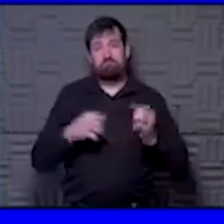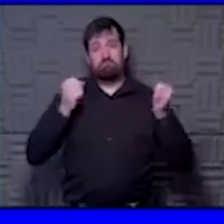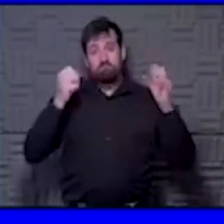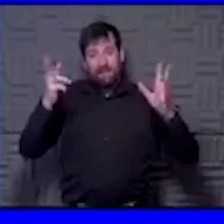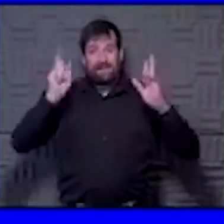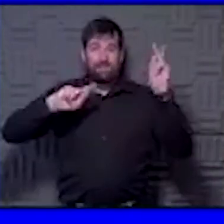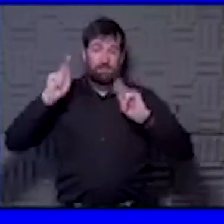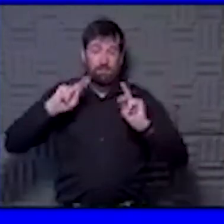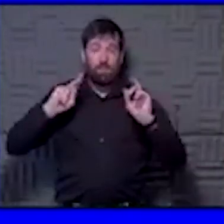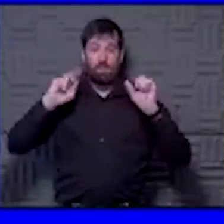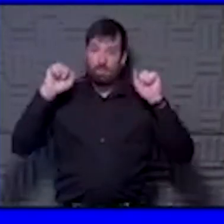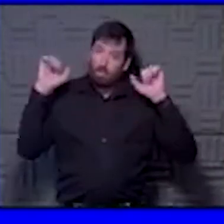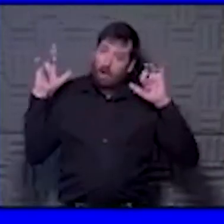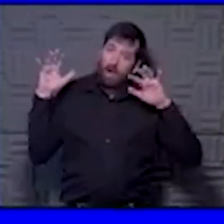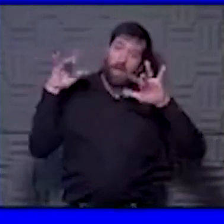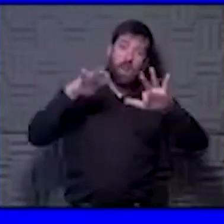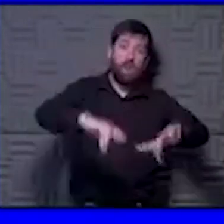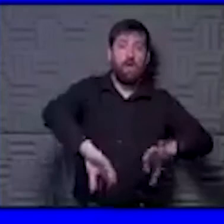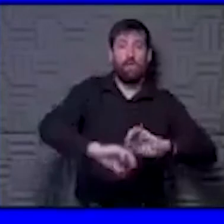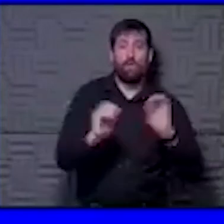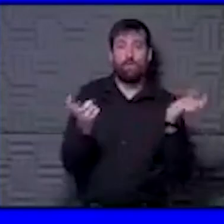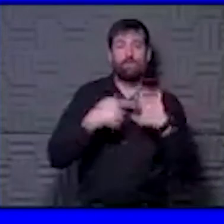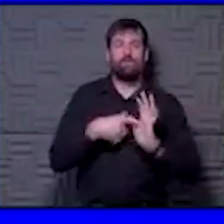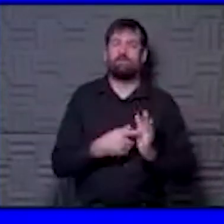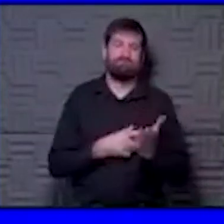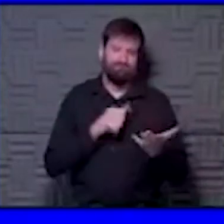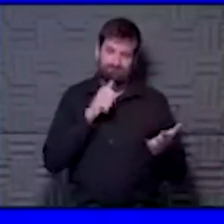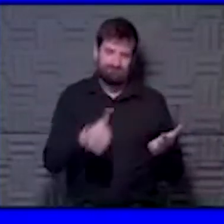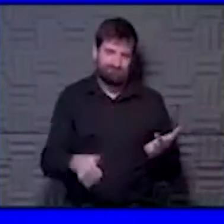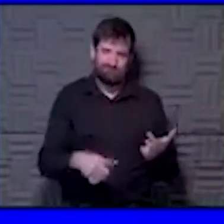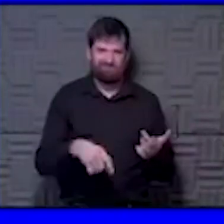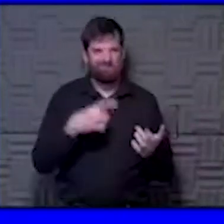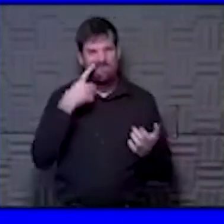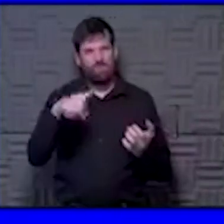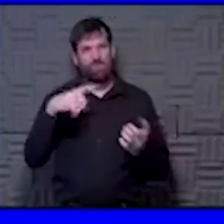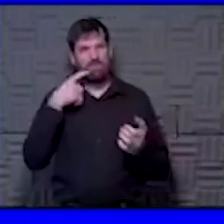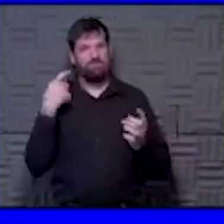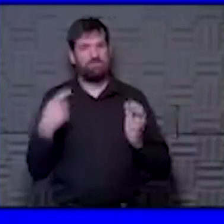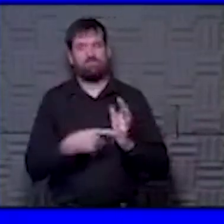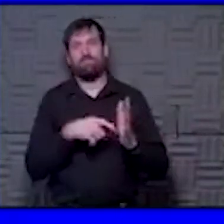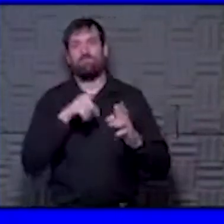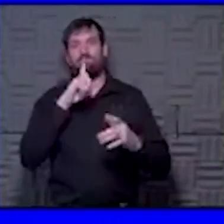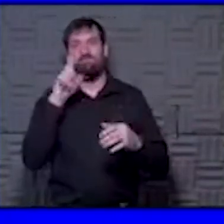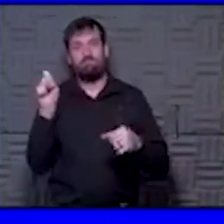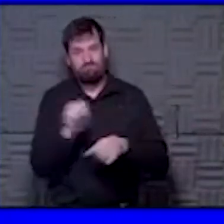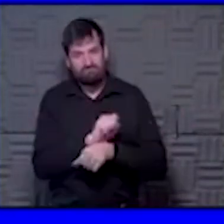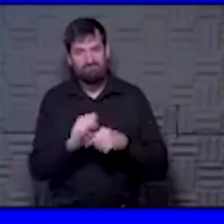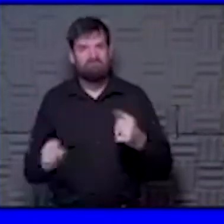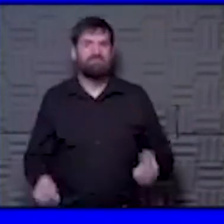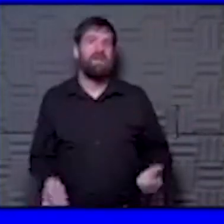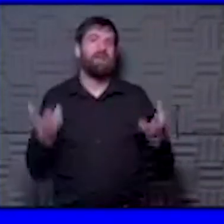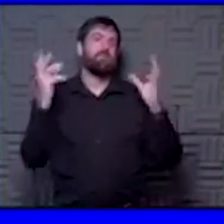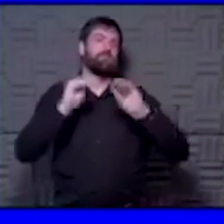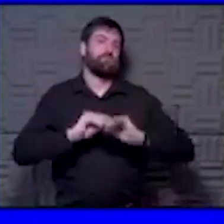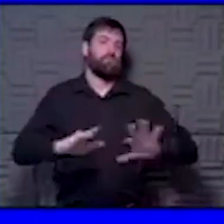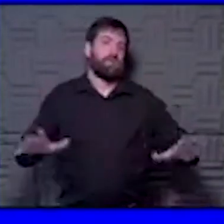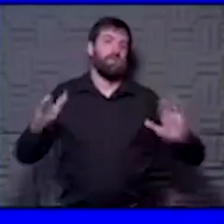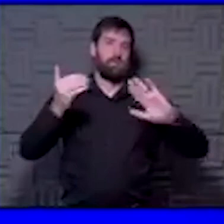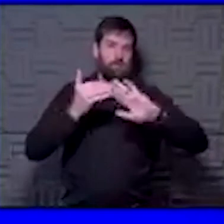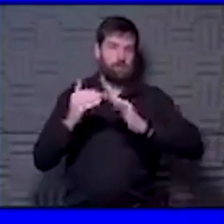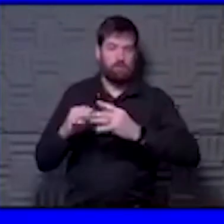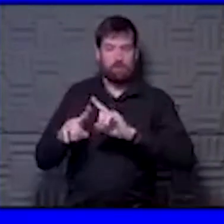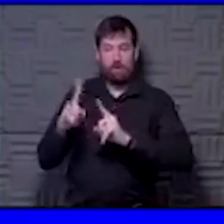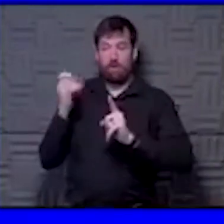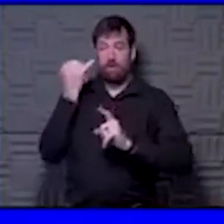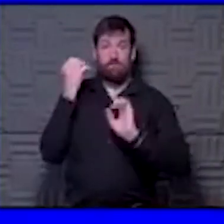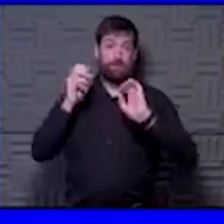who are asymptomatic going to get tested on a regular basis to identify true prevalence within the community. But certainly if